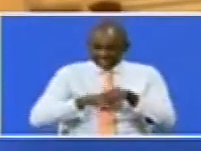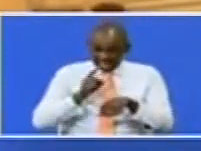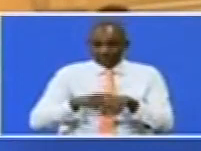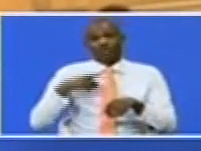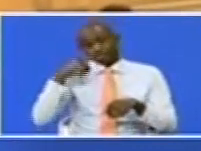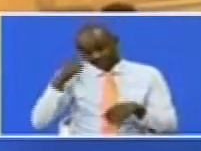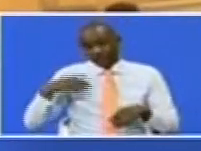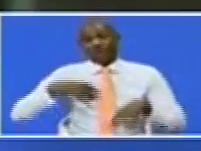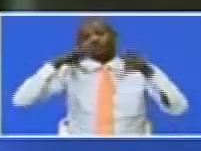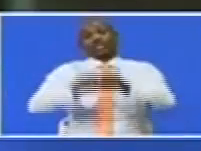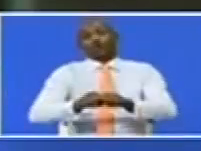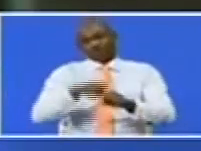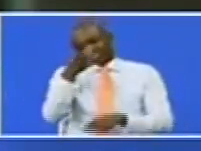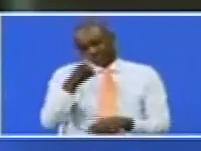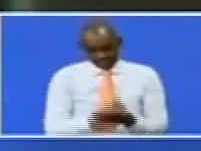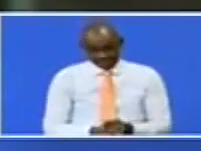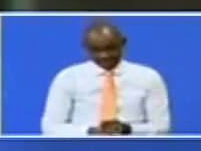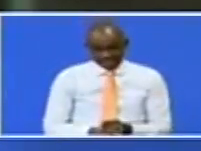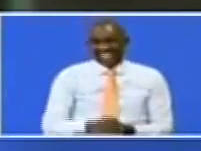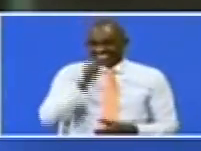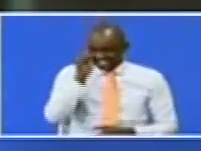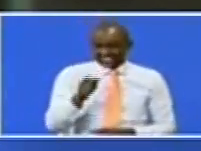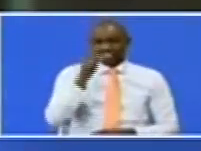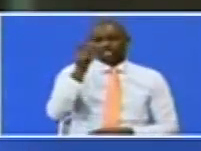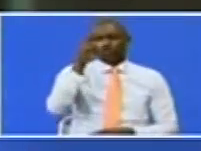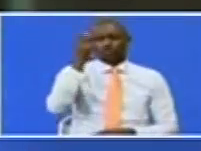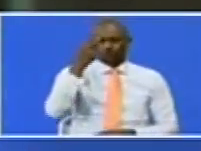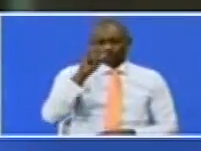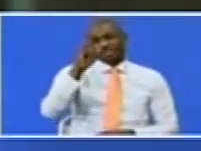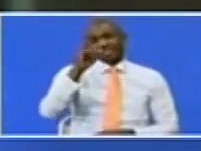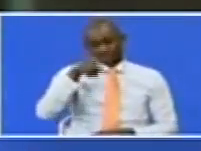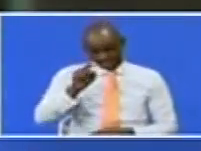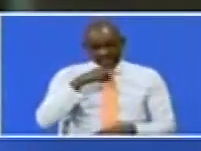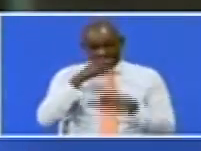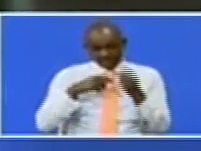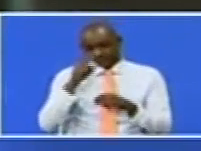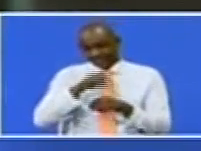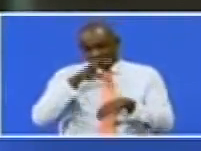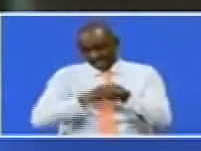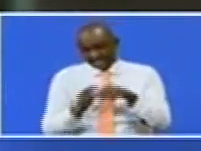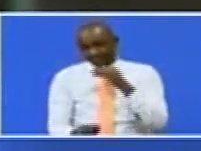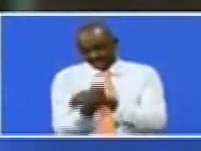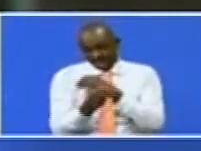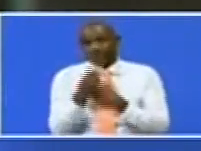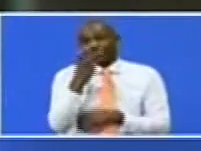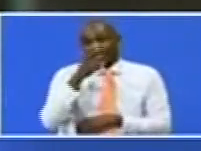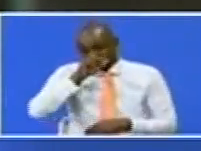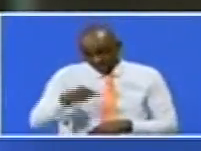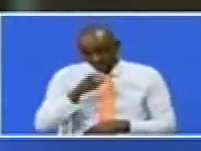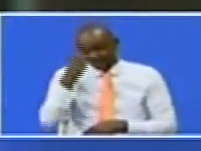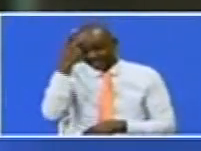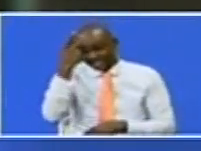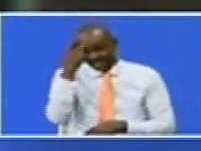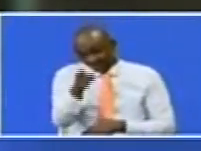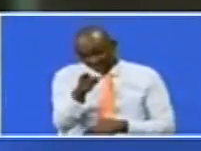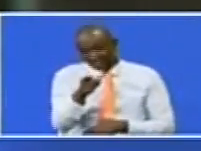succession wars in the judiciary. Justice Tunoi, who is facing allegations of receiving a 200 million shilling bribe from Nairobi Governor Evans